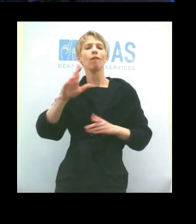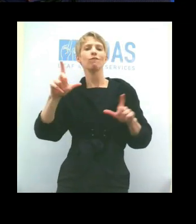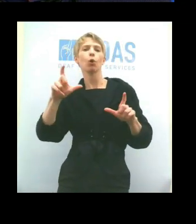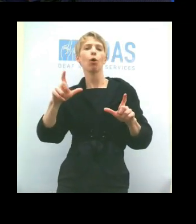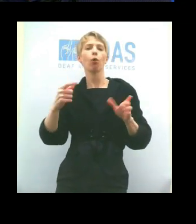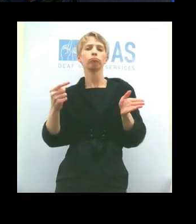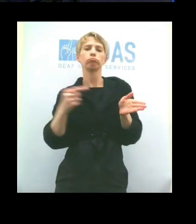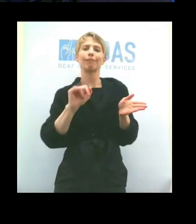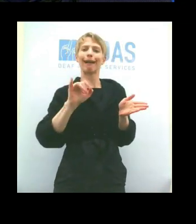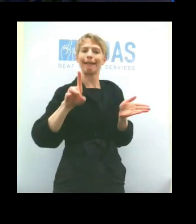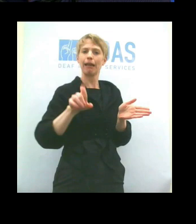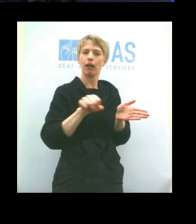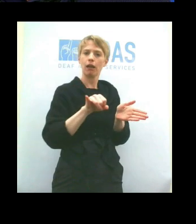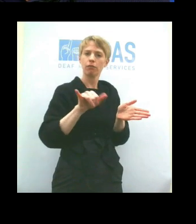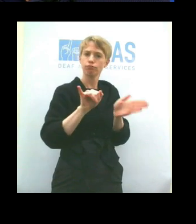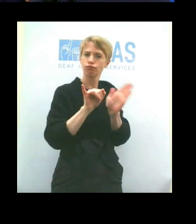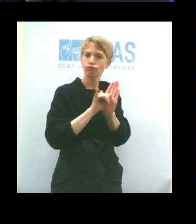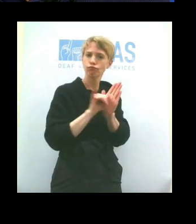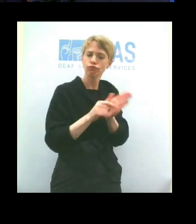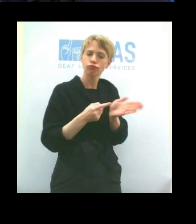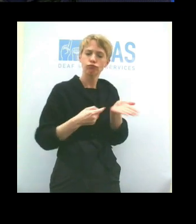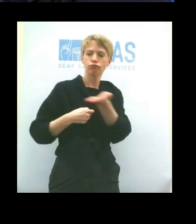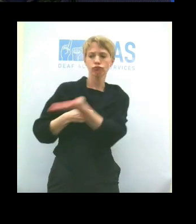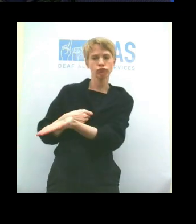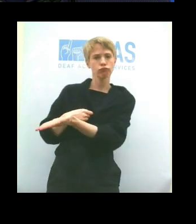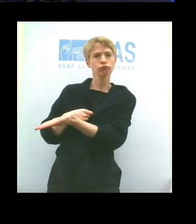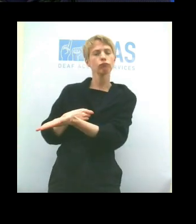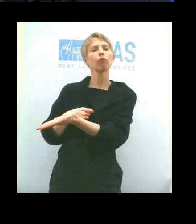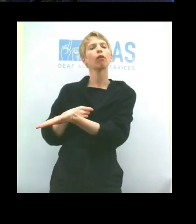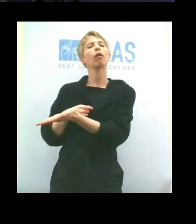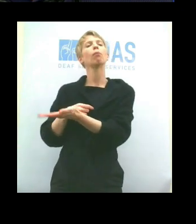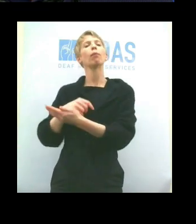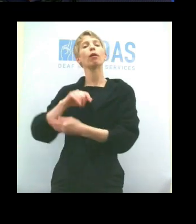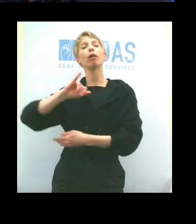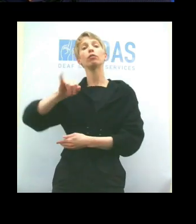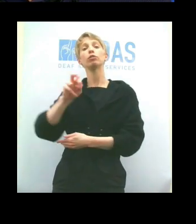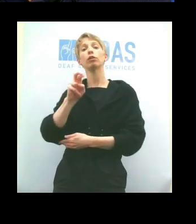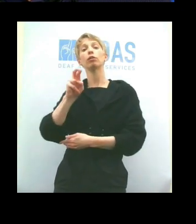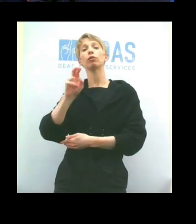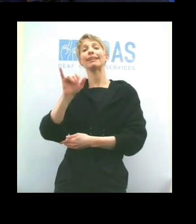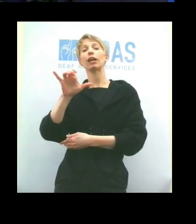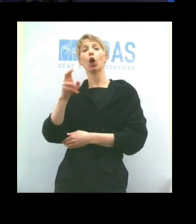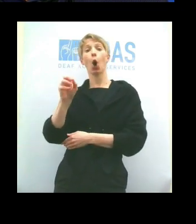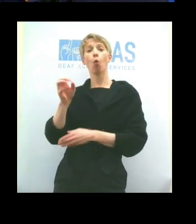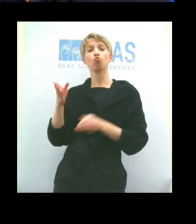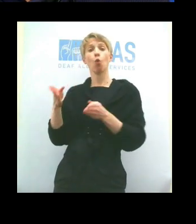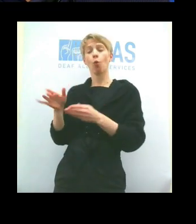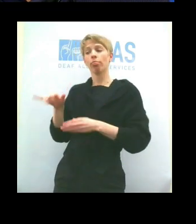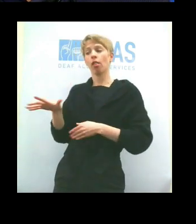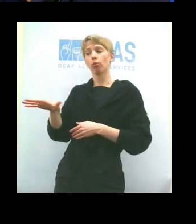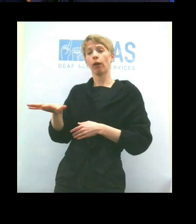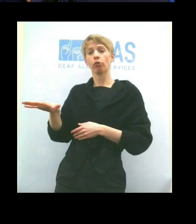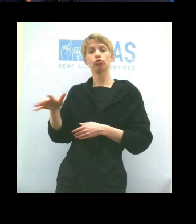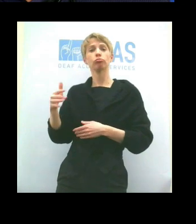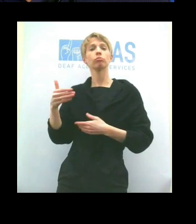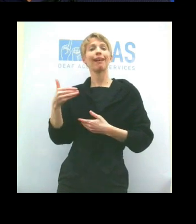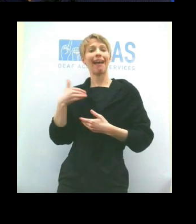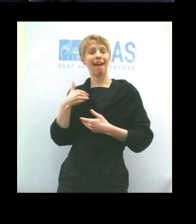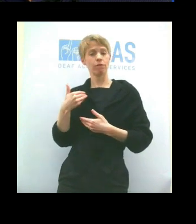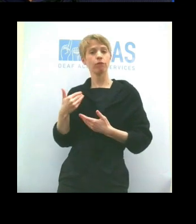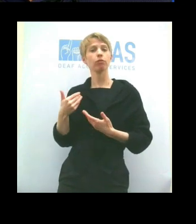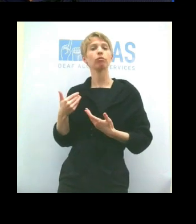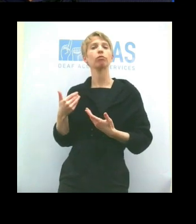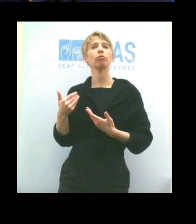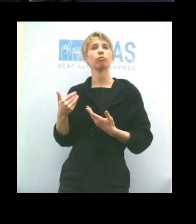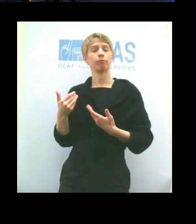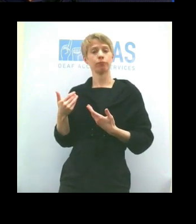wear your mask when you're entering, especially if you're showing symptoms. But Jericho Road has a number of, upcoming testing locations